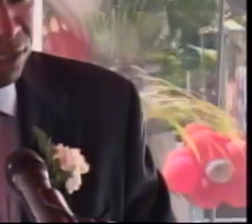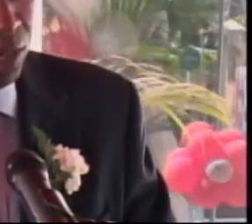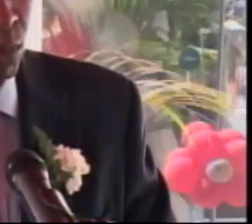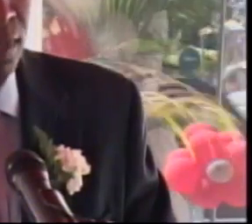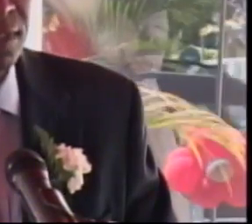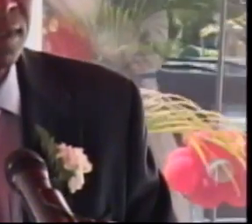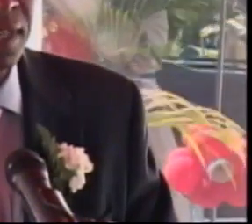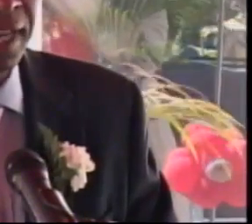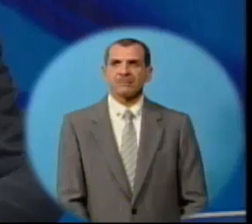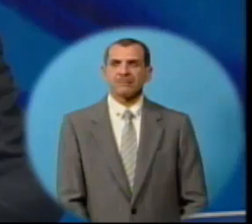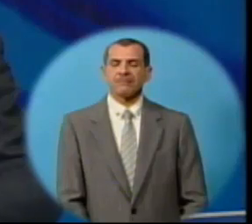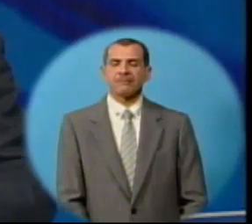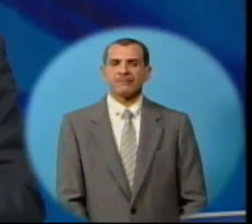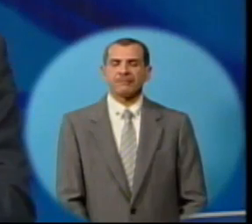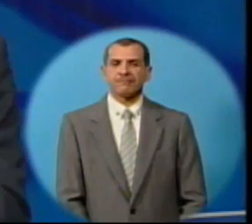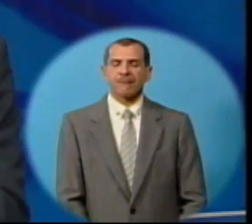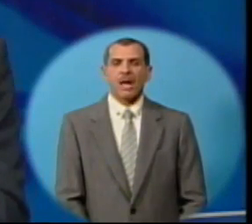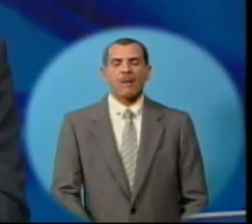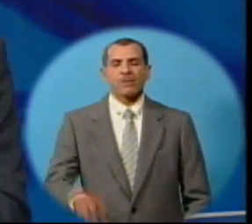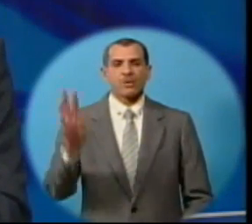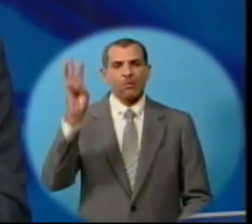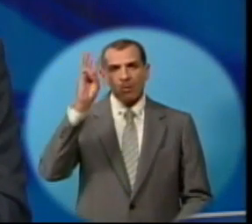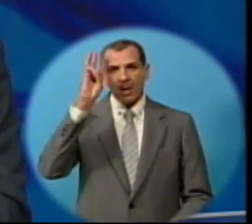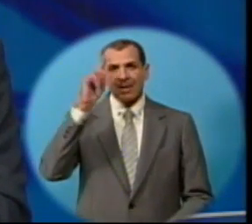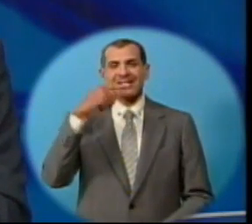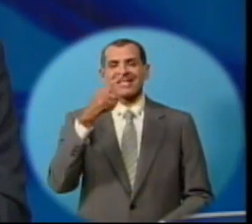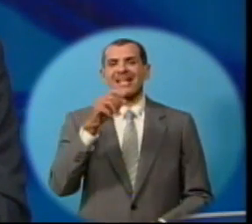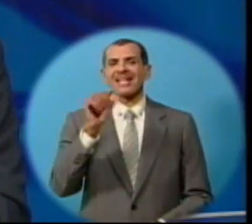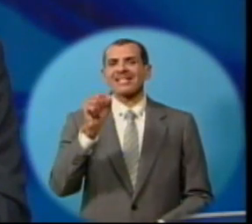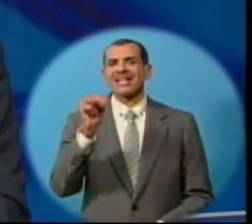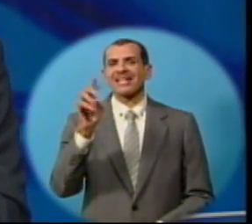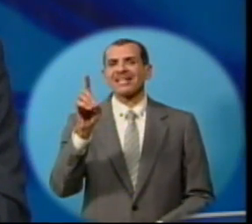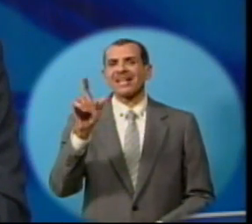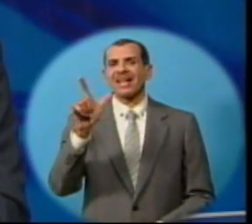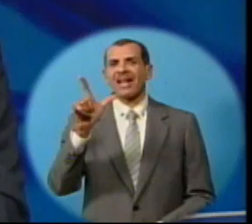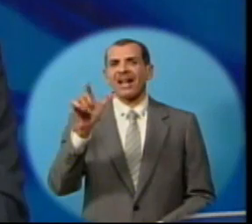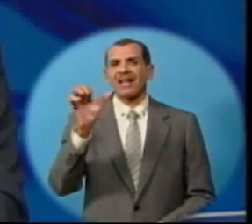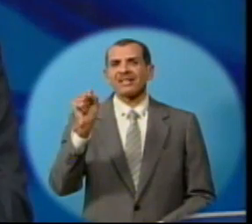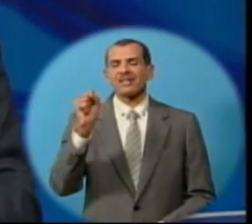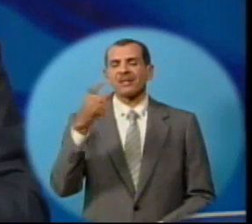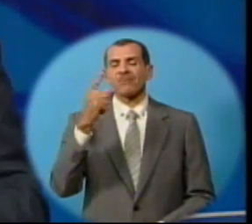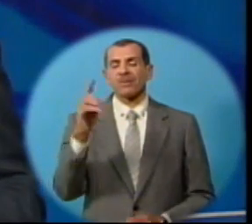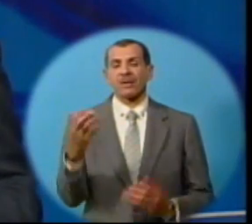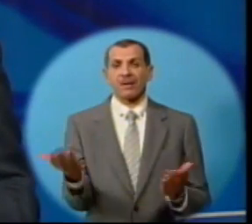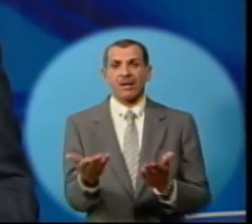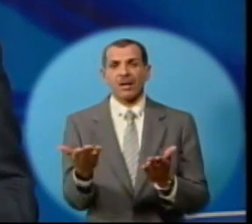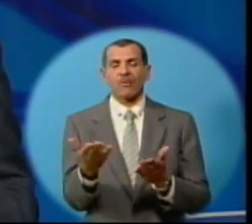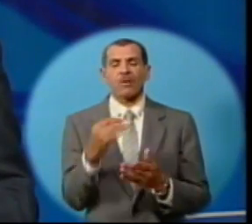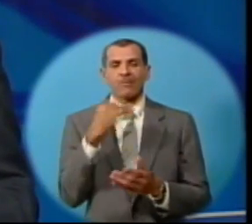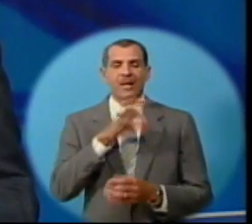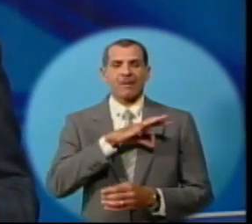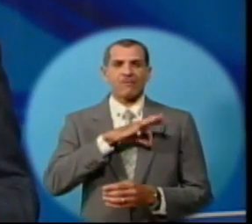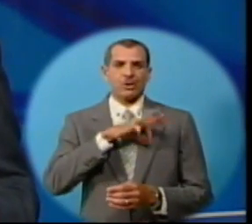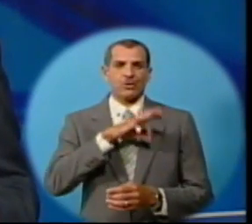for the shareholders. Mr. Warner said Sandals' presence in the Barbados market will prove to be very